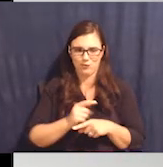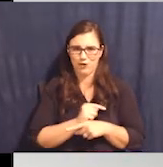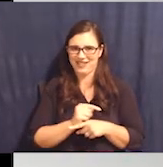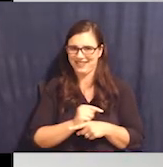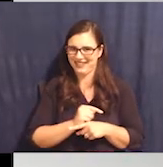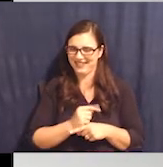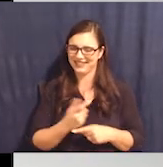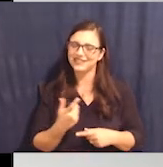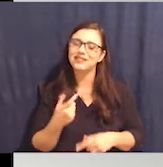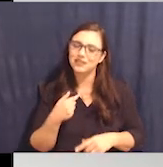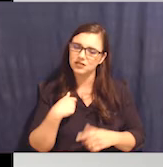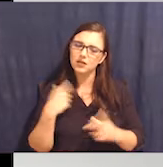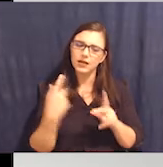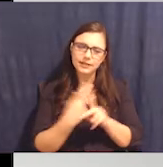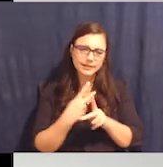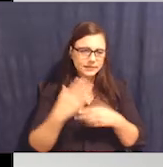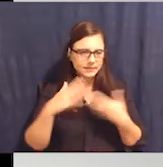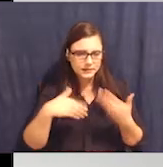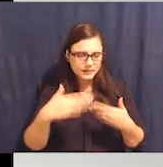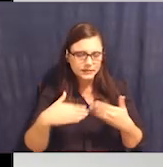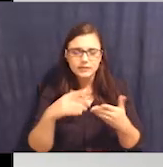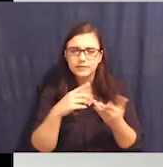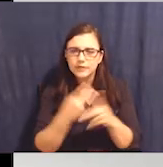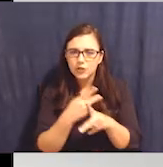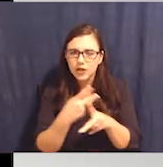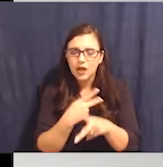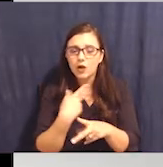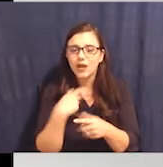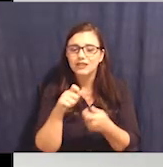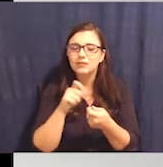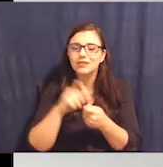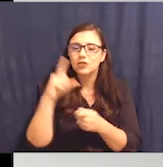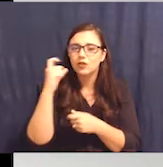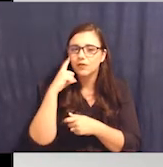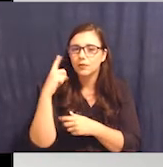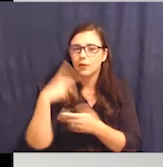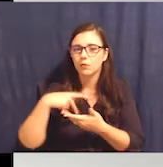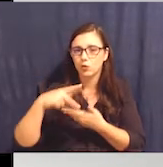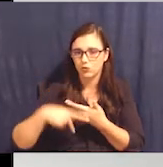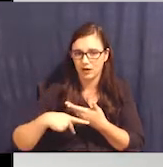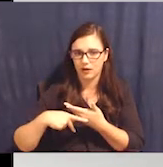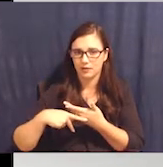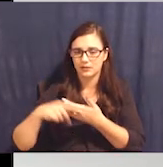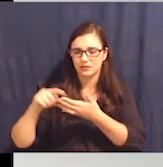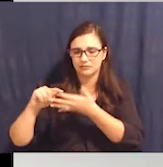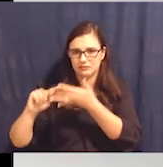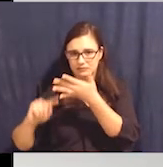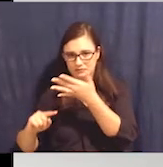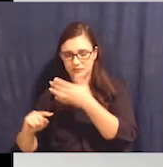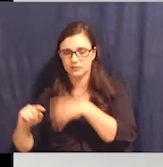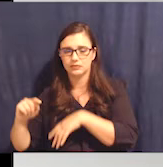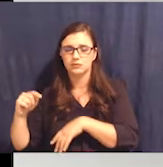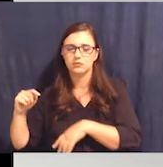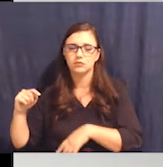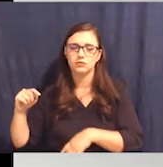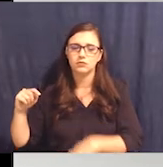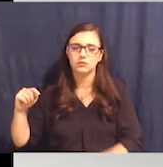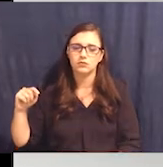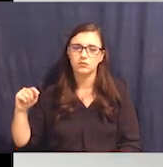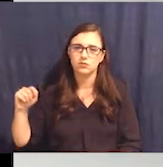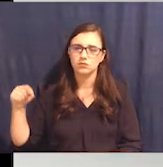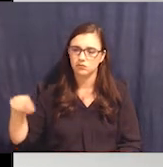because this is my training, I found out that there are certain government programs that